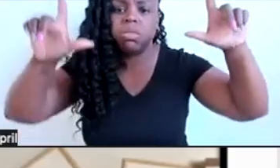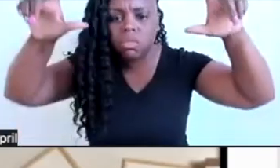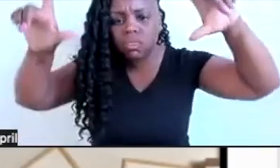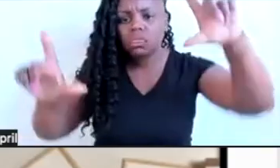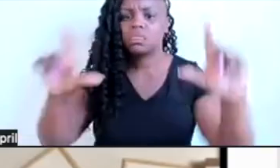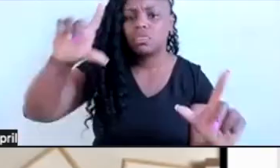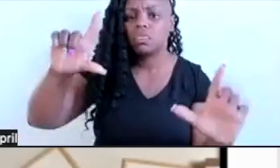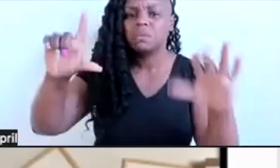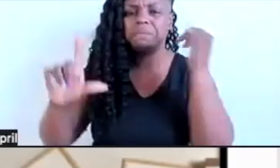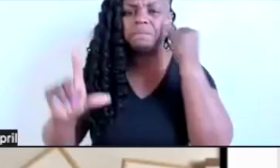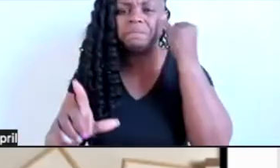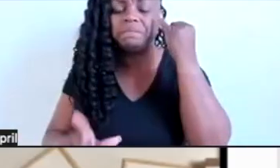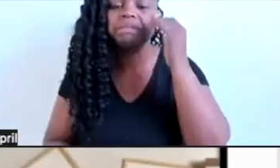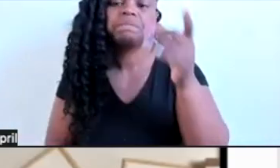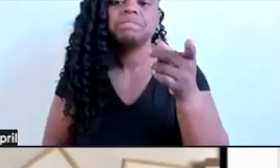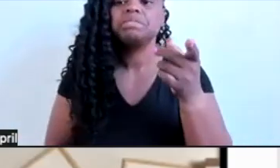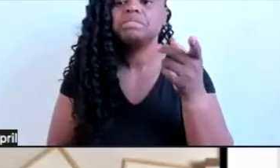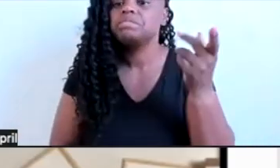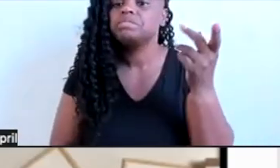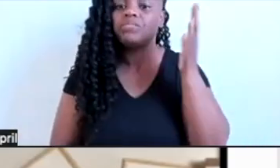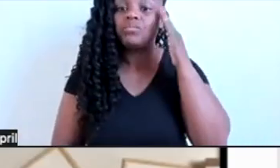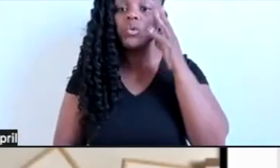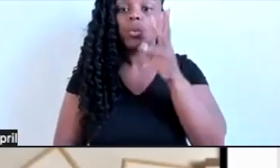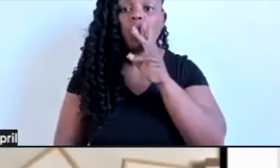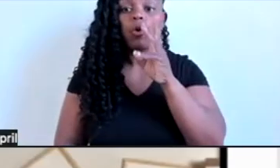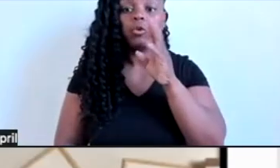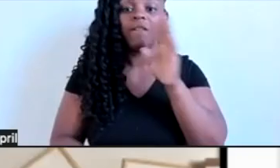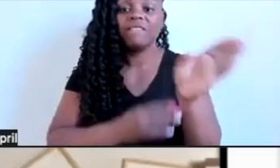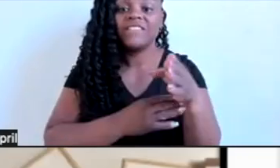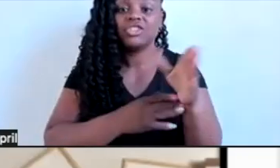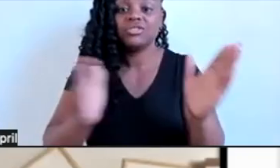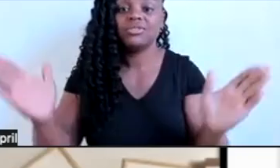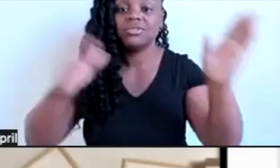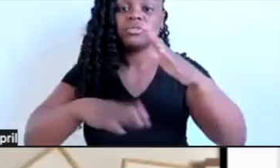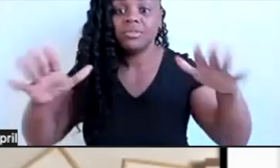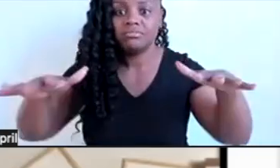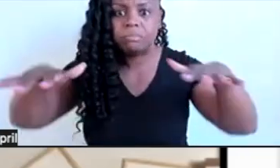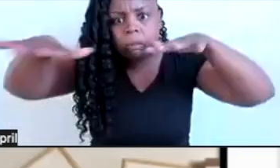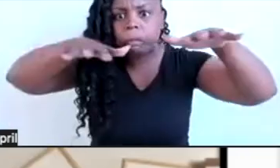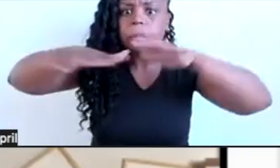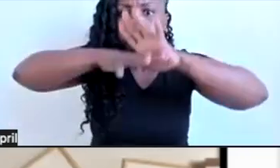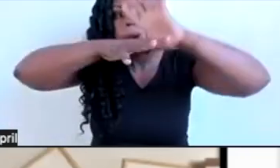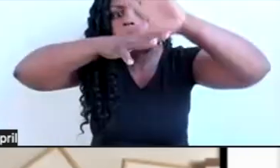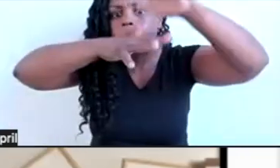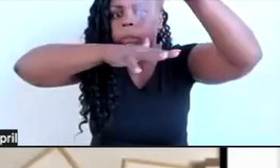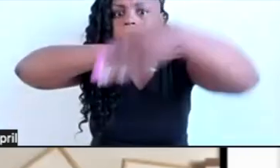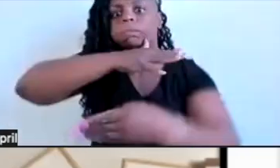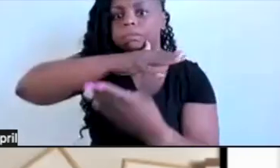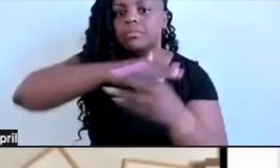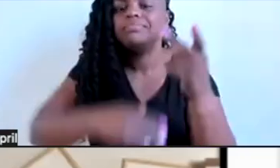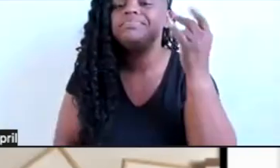the floor if you have an aquarium. Lighted candles may have tipped over, or maybe the TV has fallen.